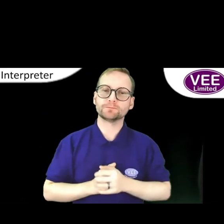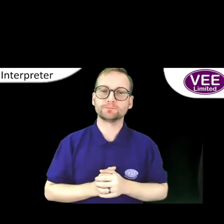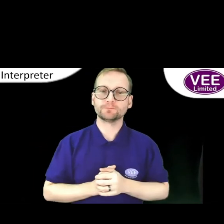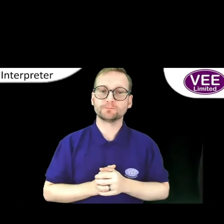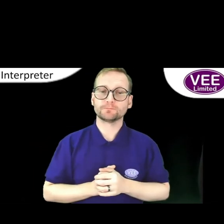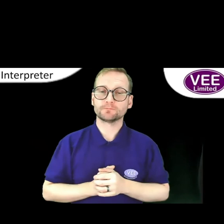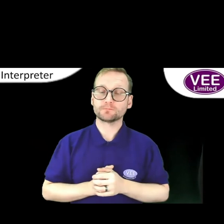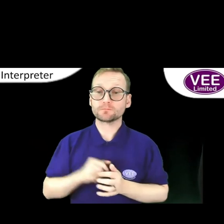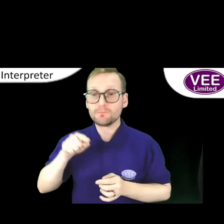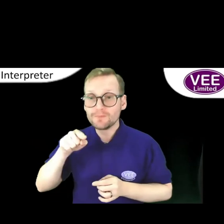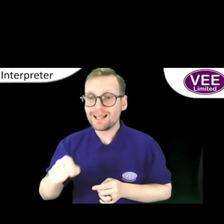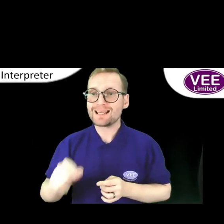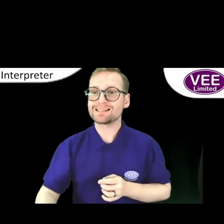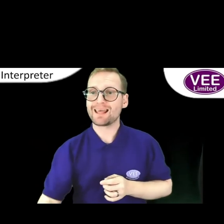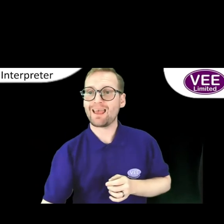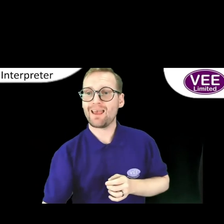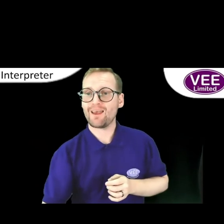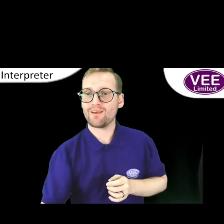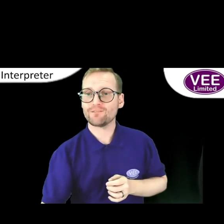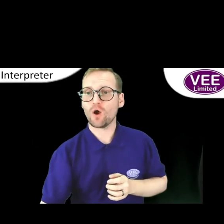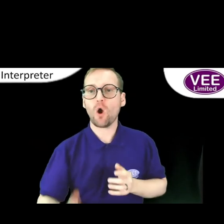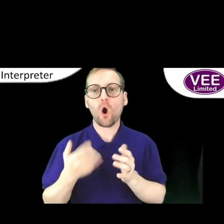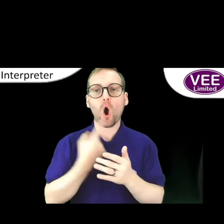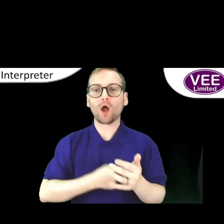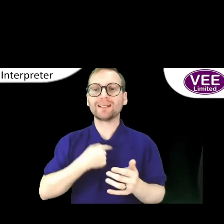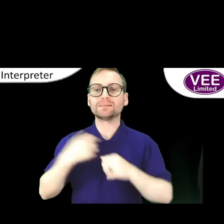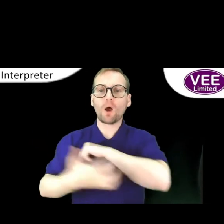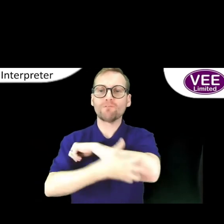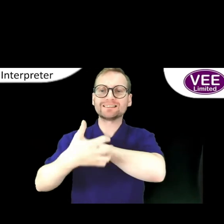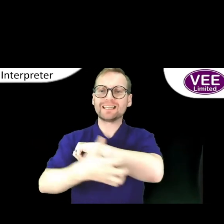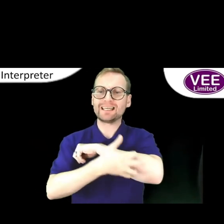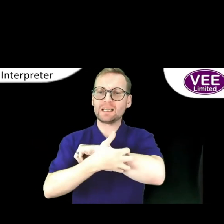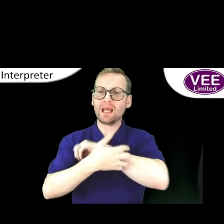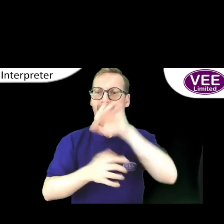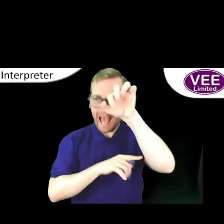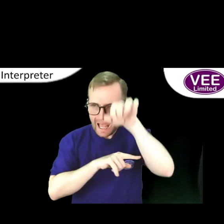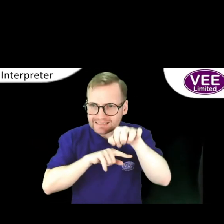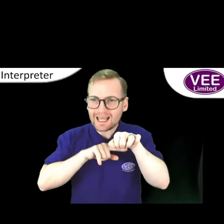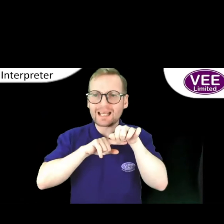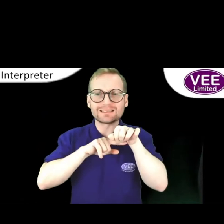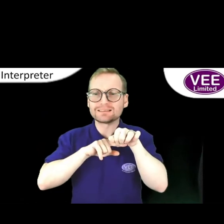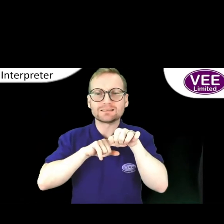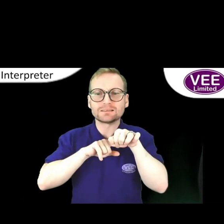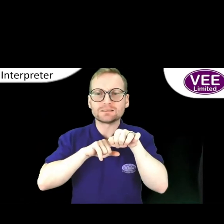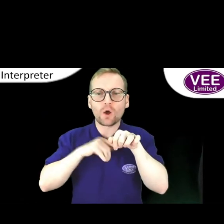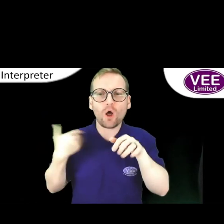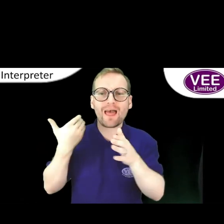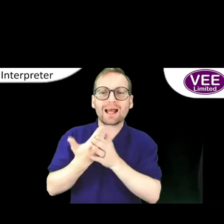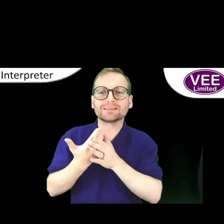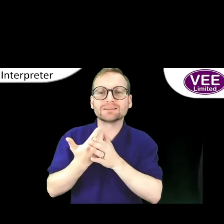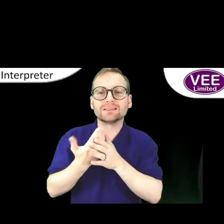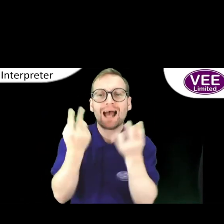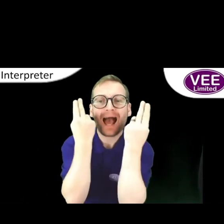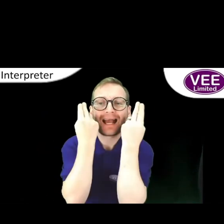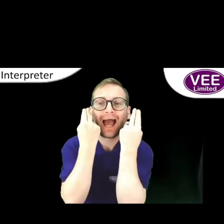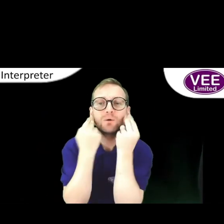is there for honest poverty that hangs his heed and all that? A coward slave,